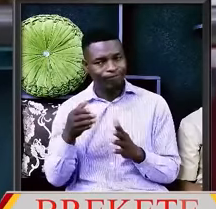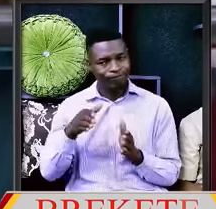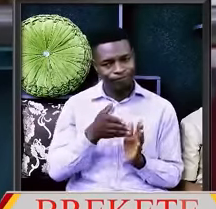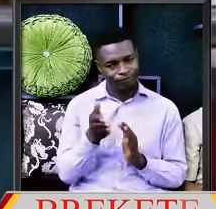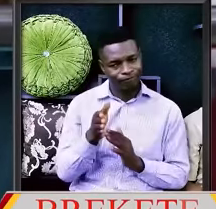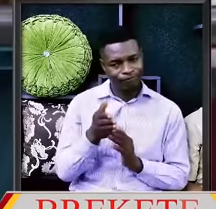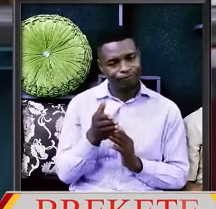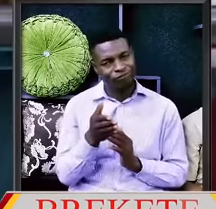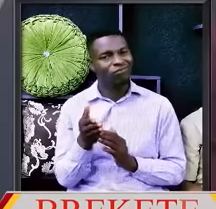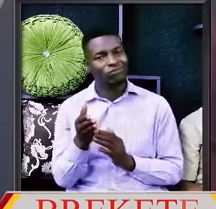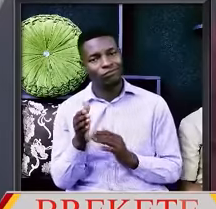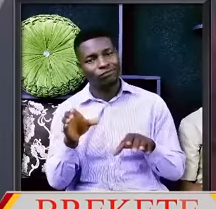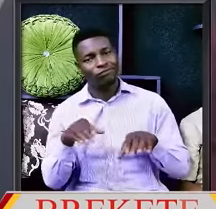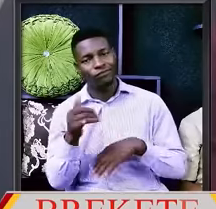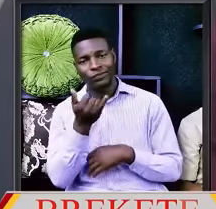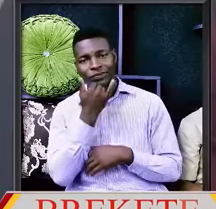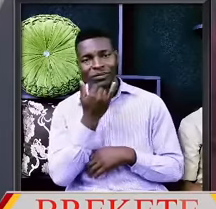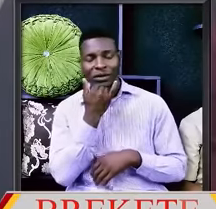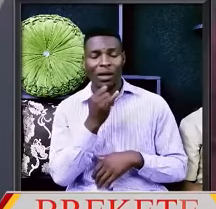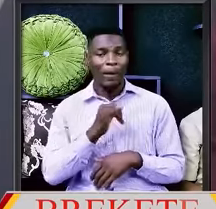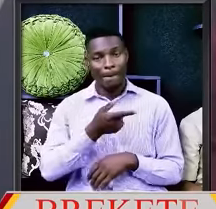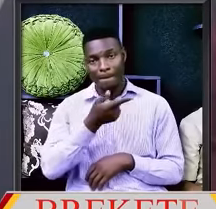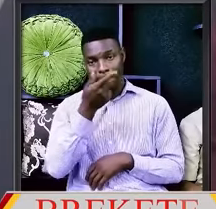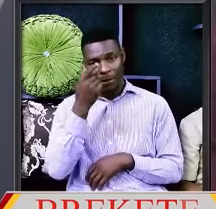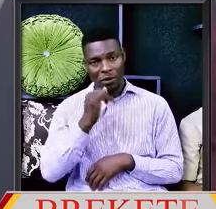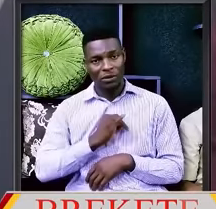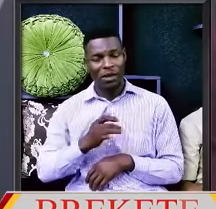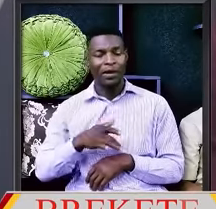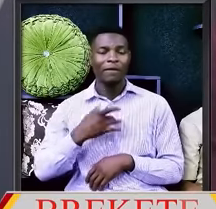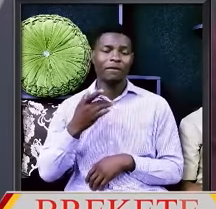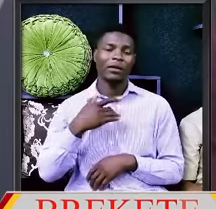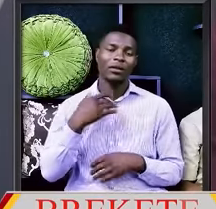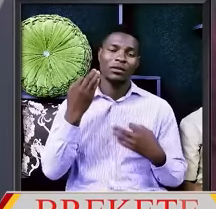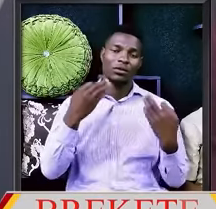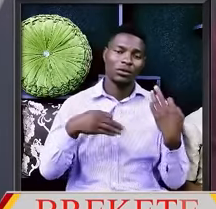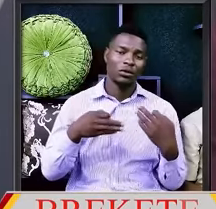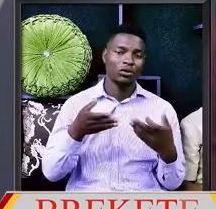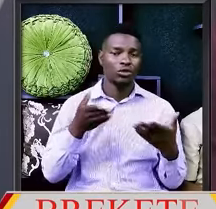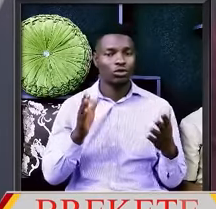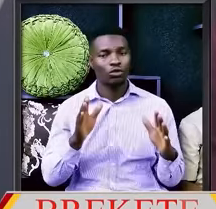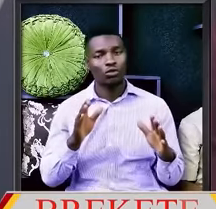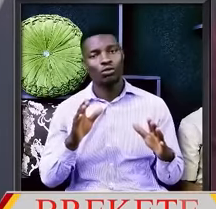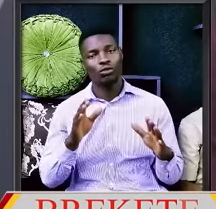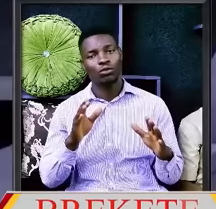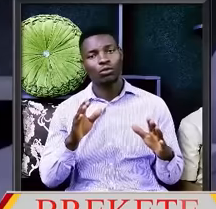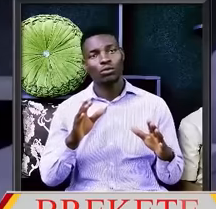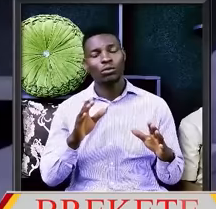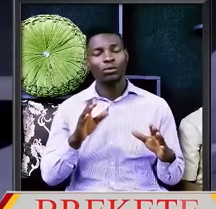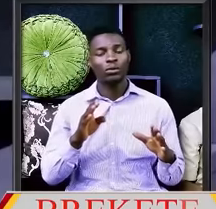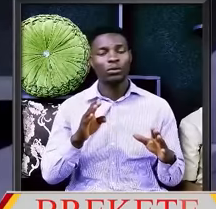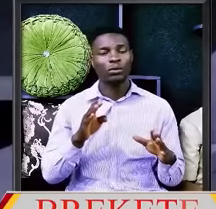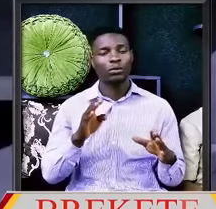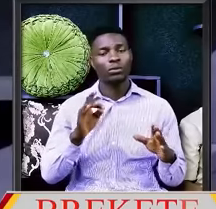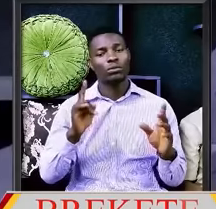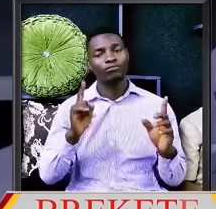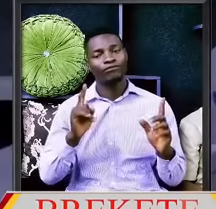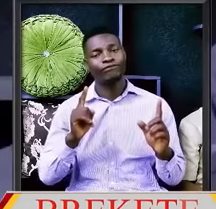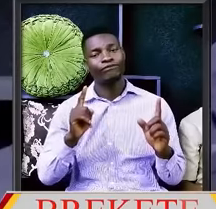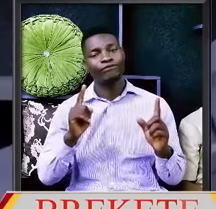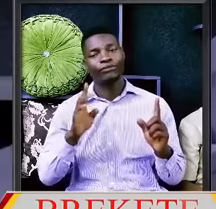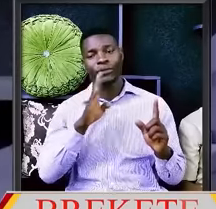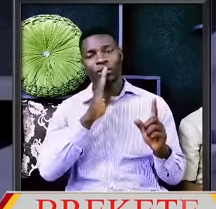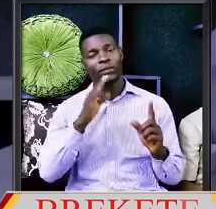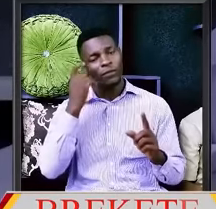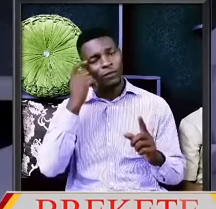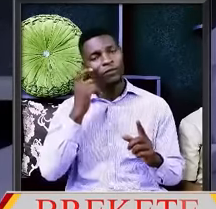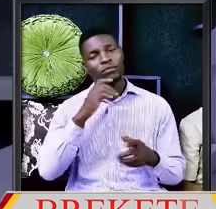standing right, because I've seen the justice you've brought for a lot of people. May God bless you, and